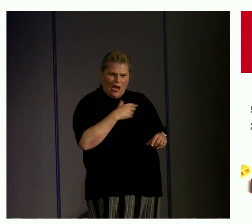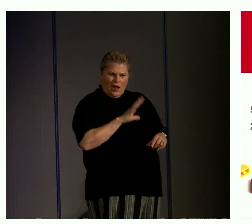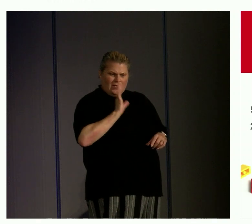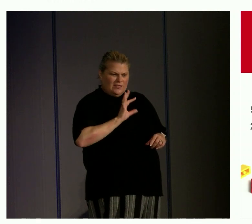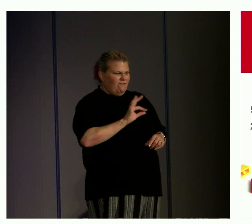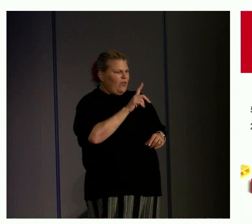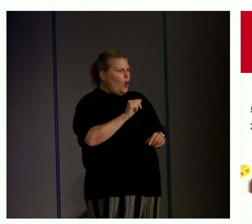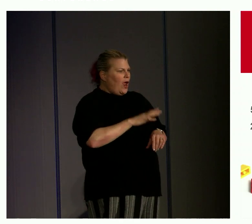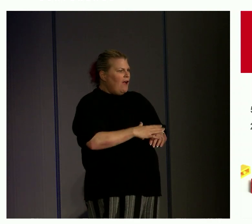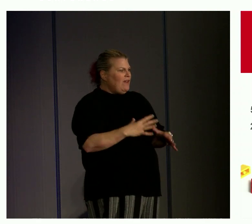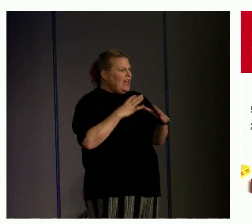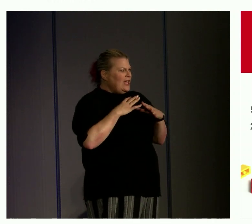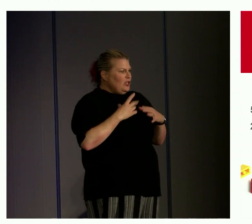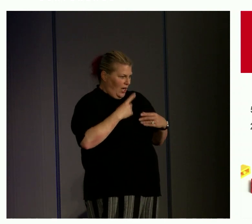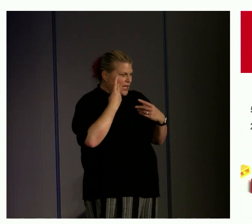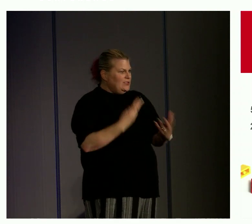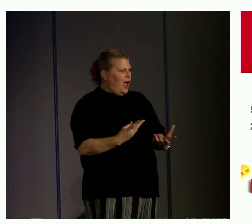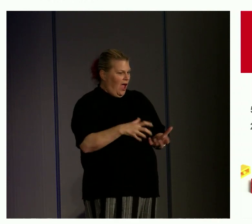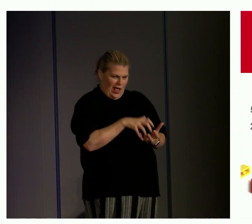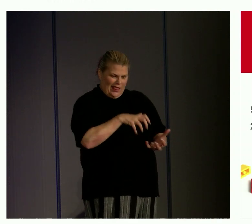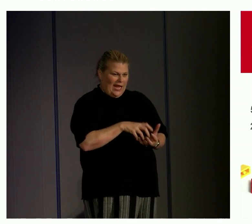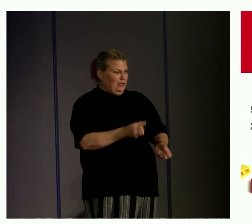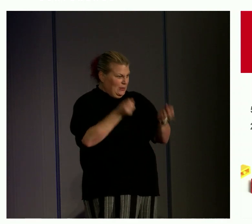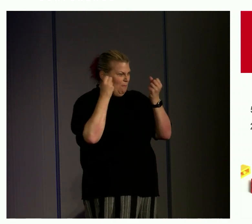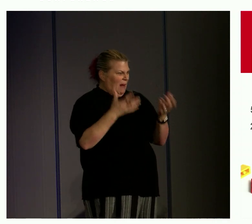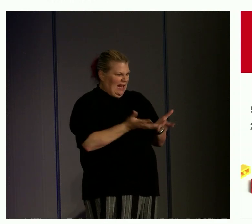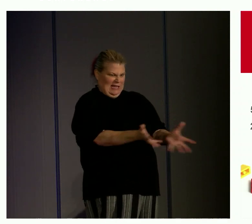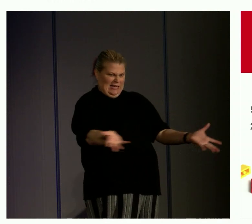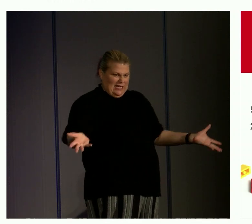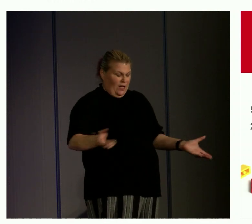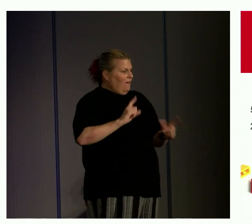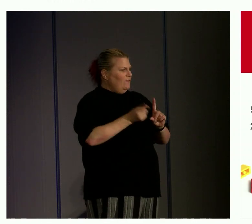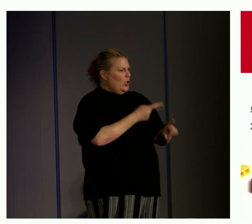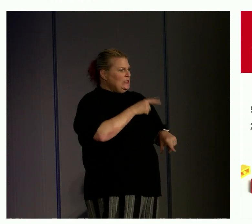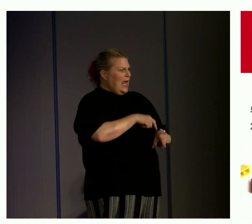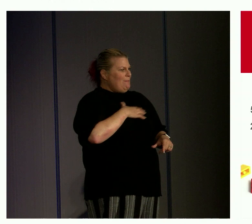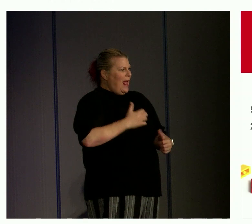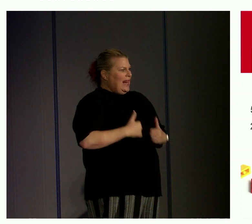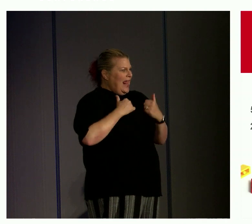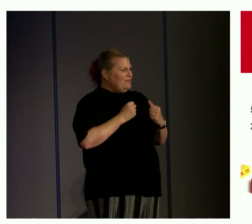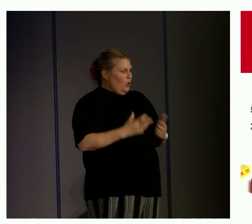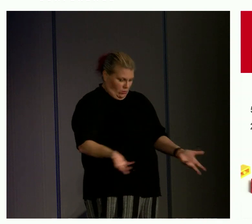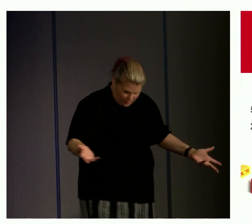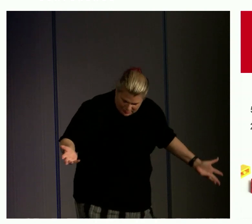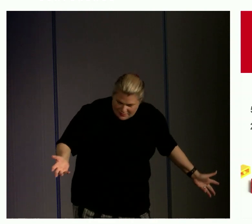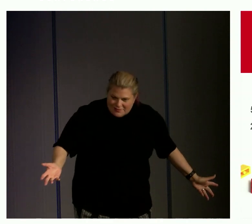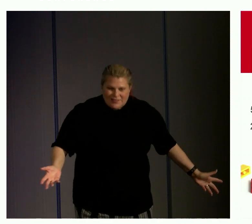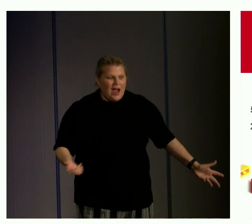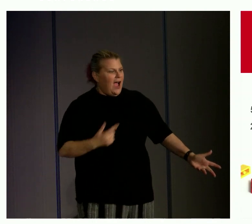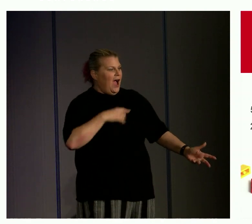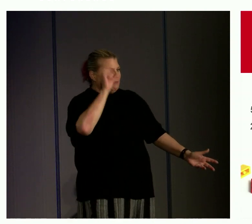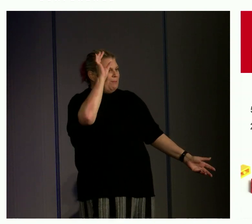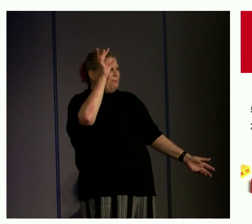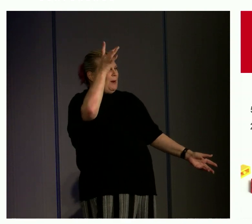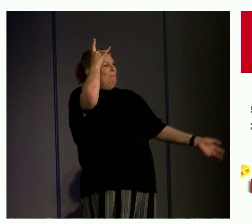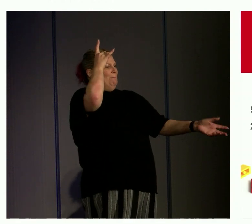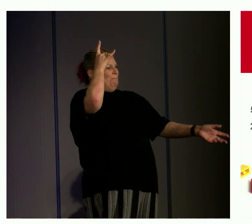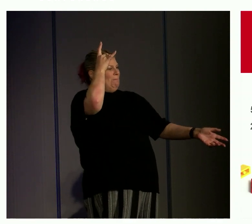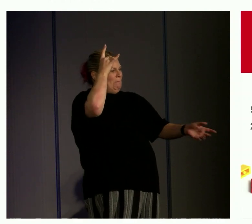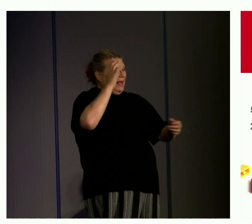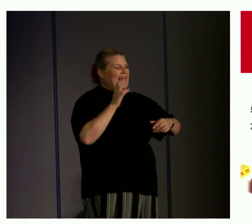on vacation one time, I saw a lot of alligator, and it was the first time of my life, so I remember that very well.